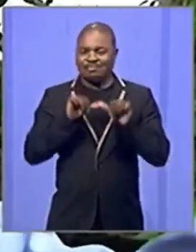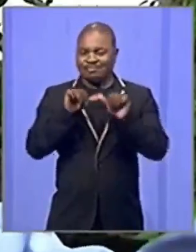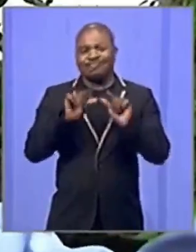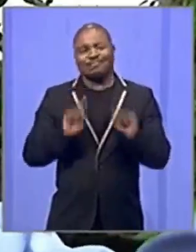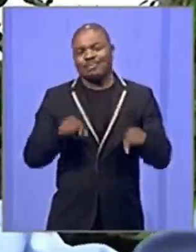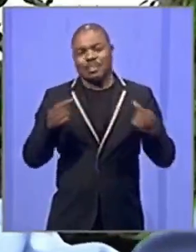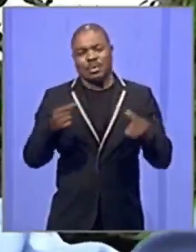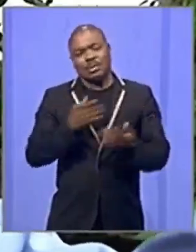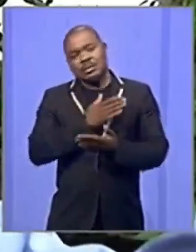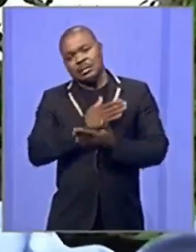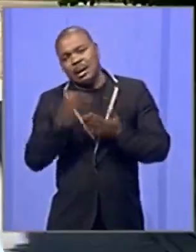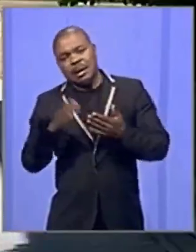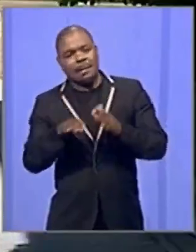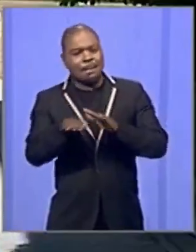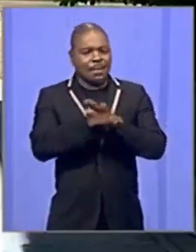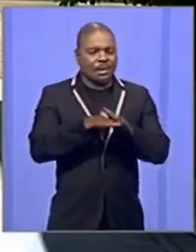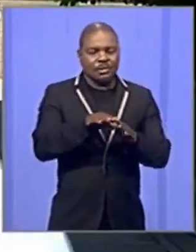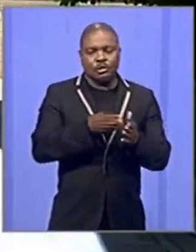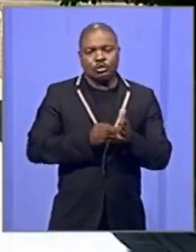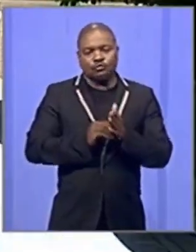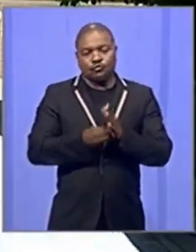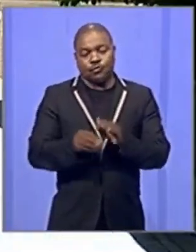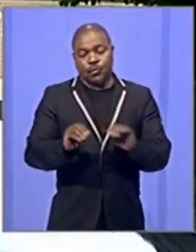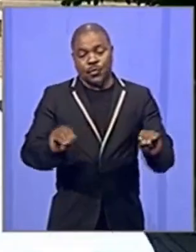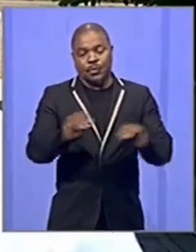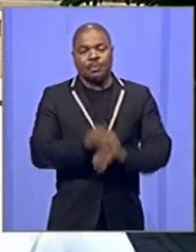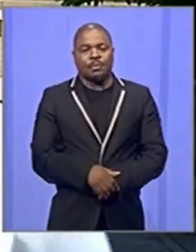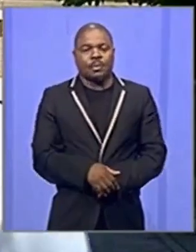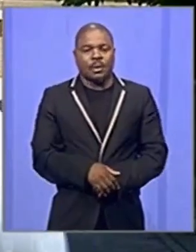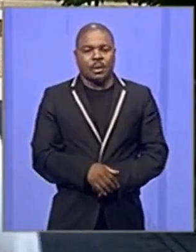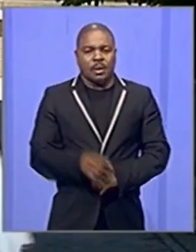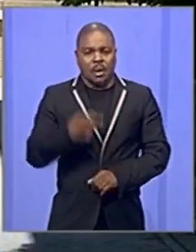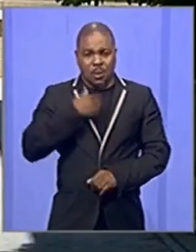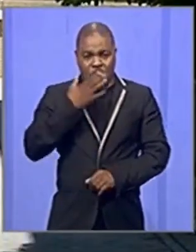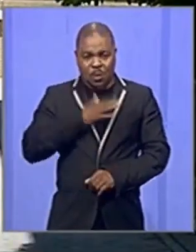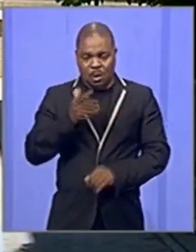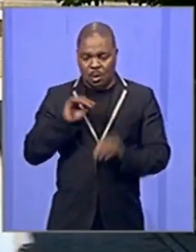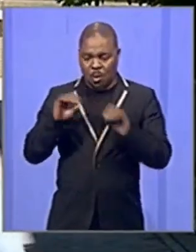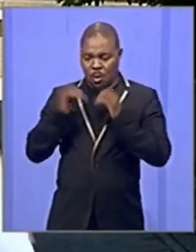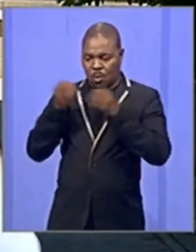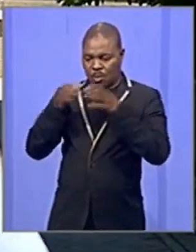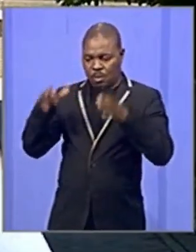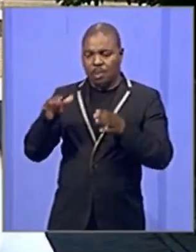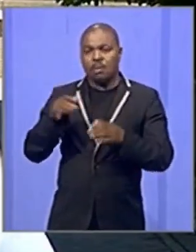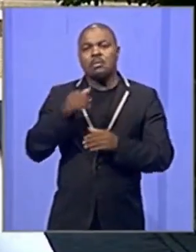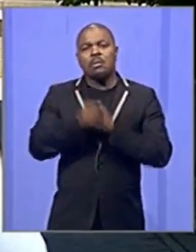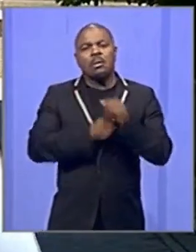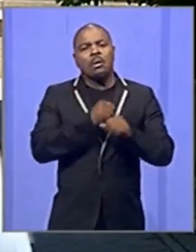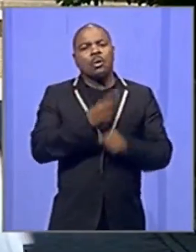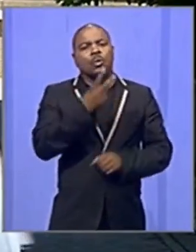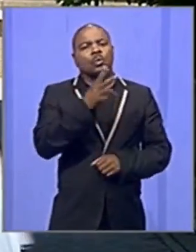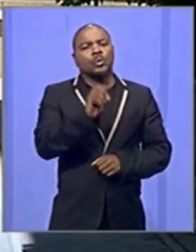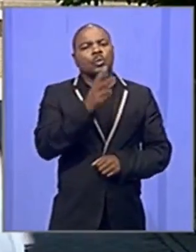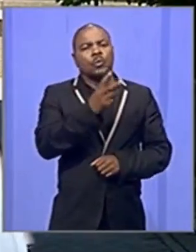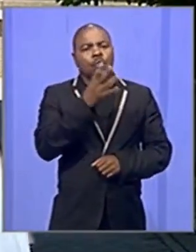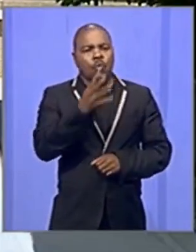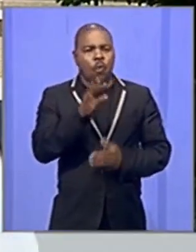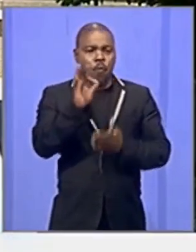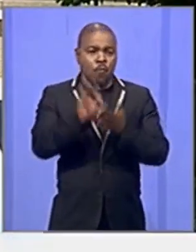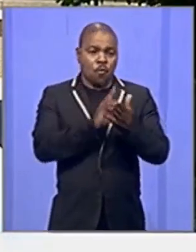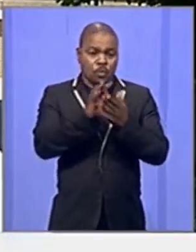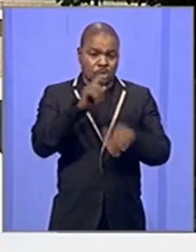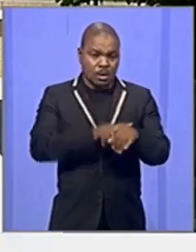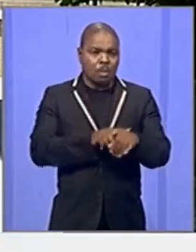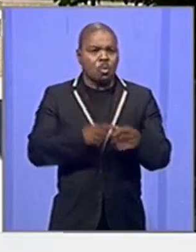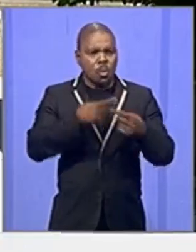of branches di rekile batla gore ya ka mokgatlo ga ra ditlhopong ka 2024 next year re be